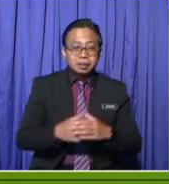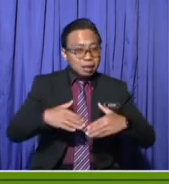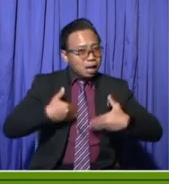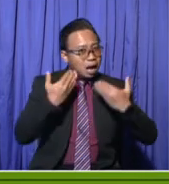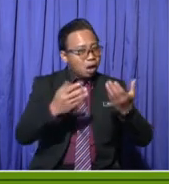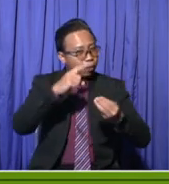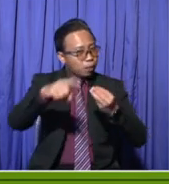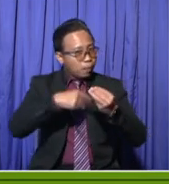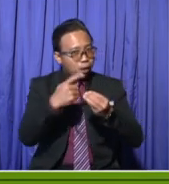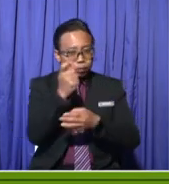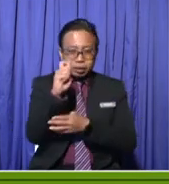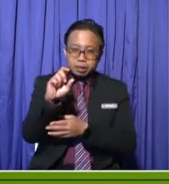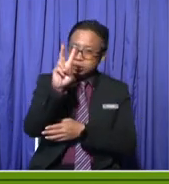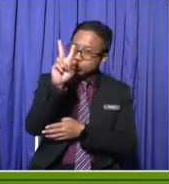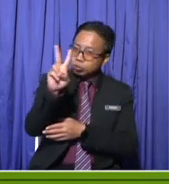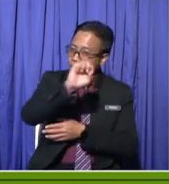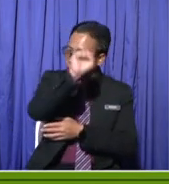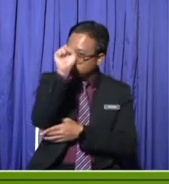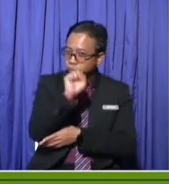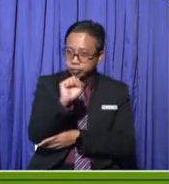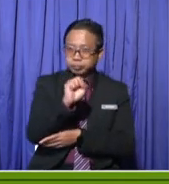How about the second question?